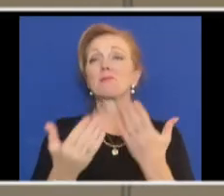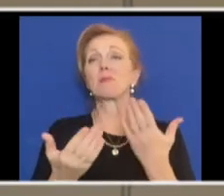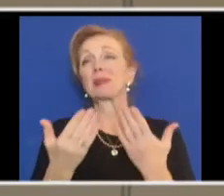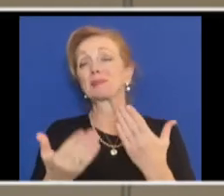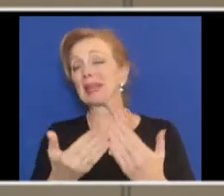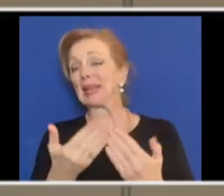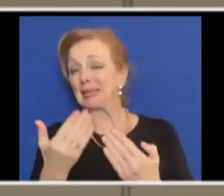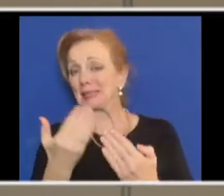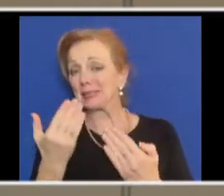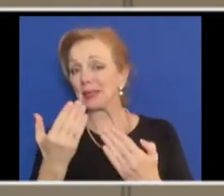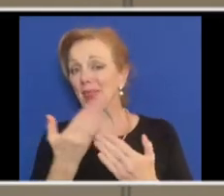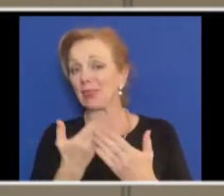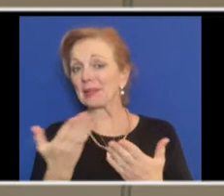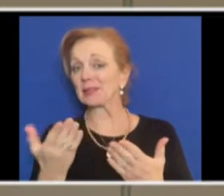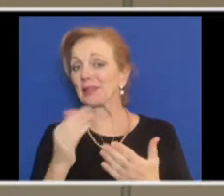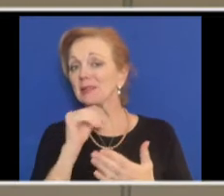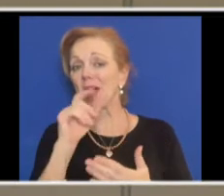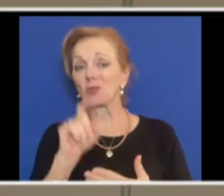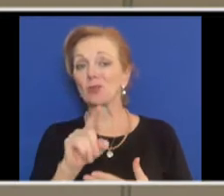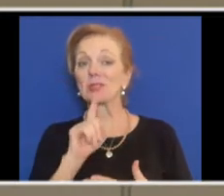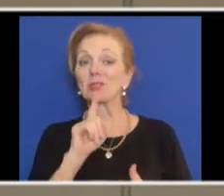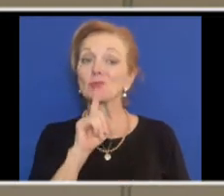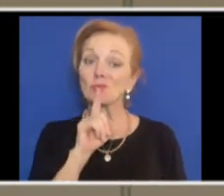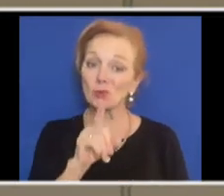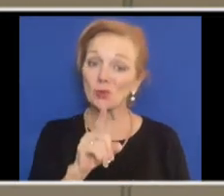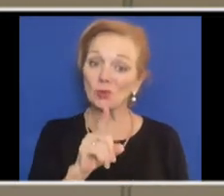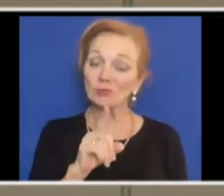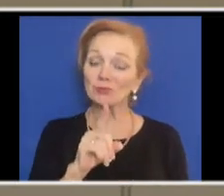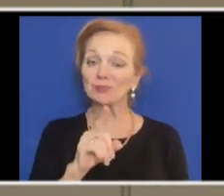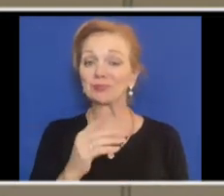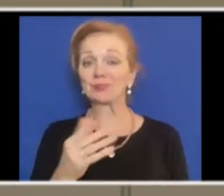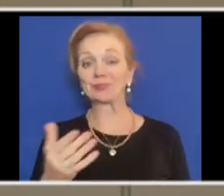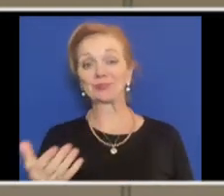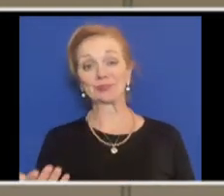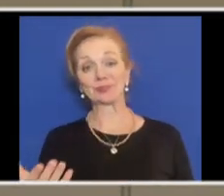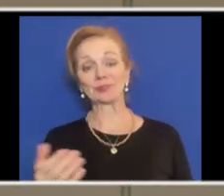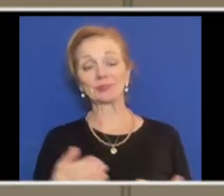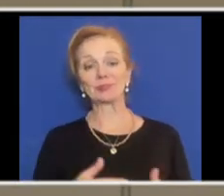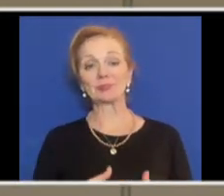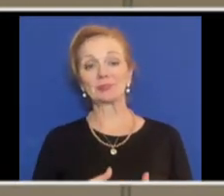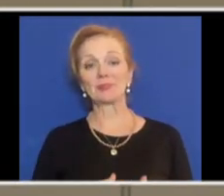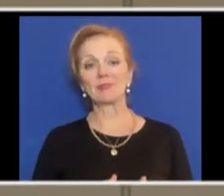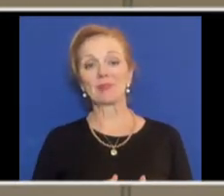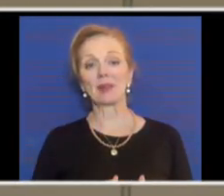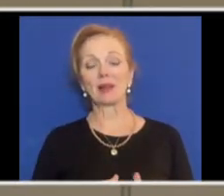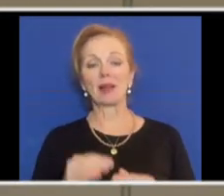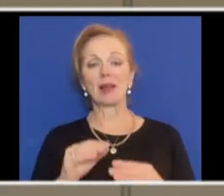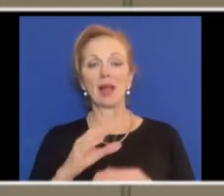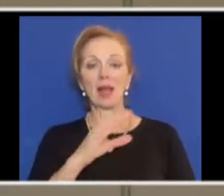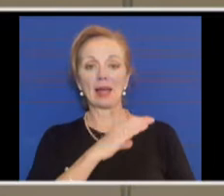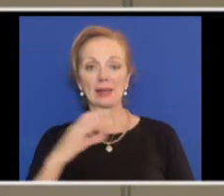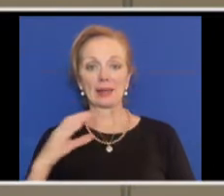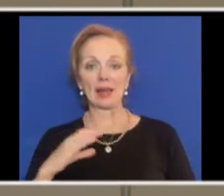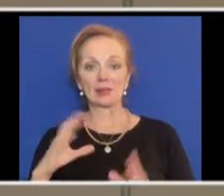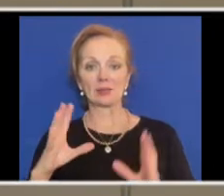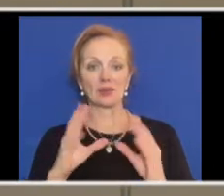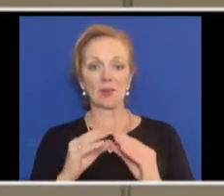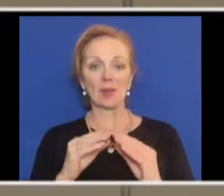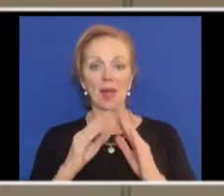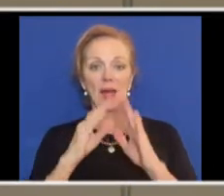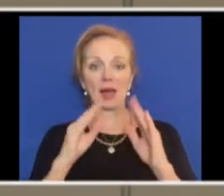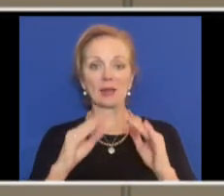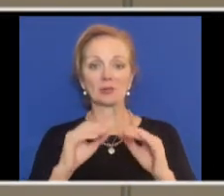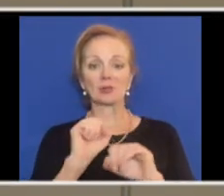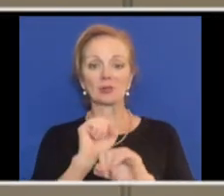things that are not necessarily true this Council convenient a housing and job Summit last week